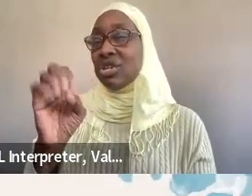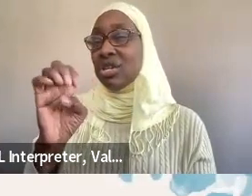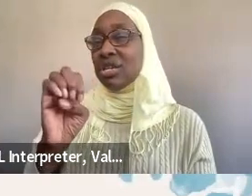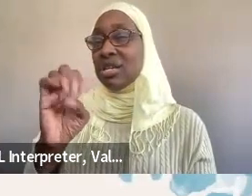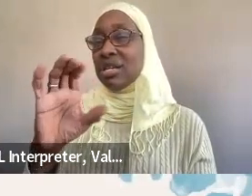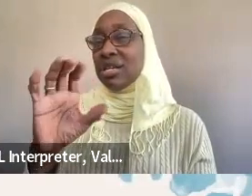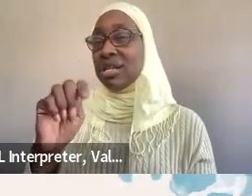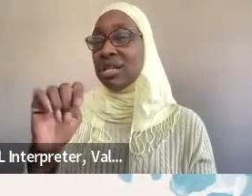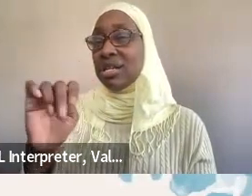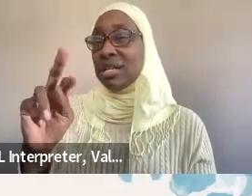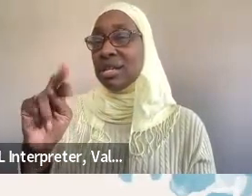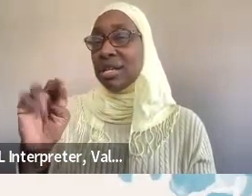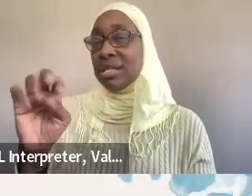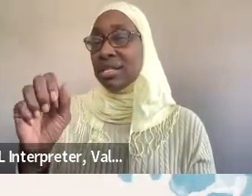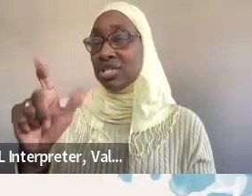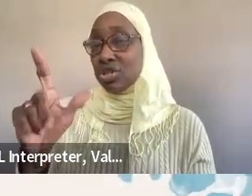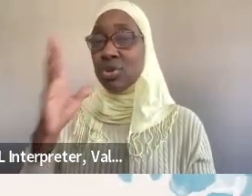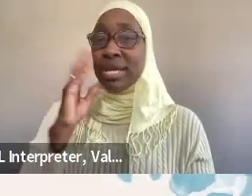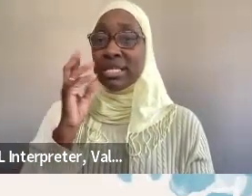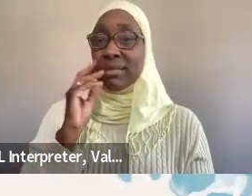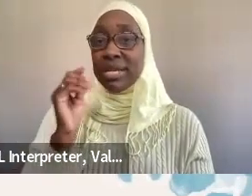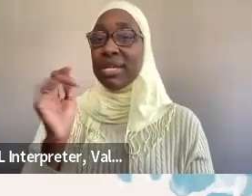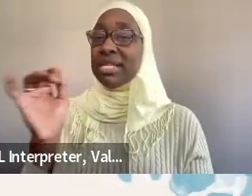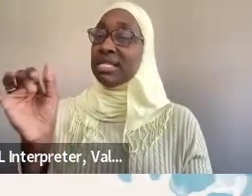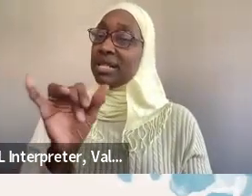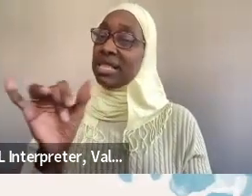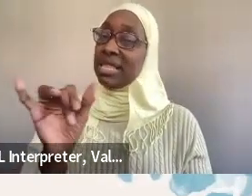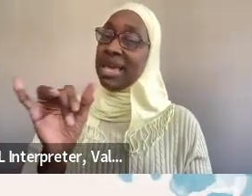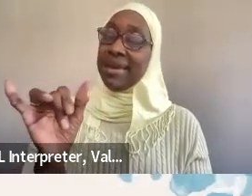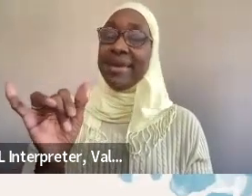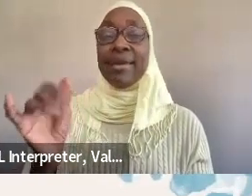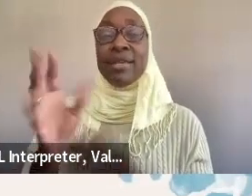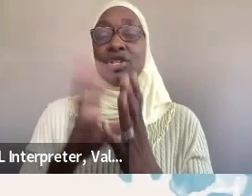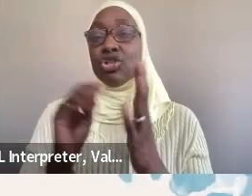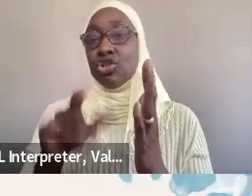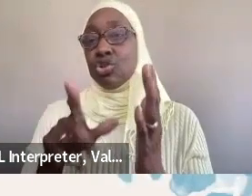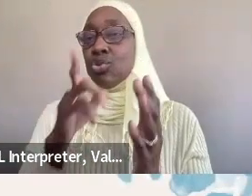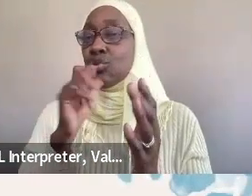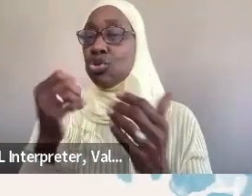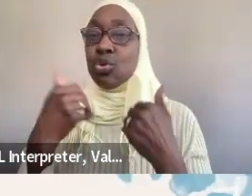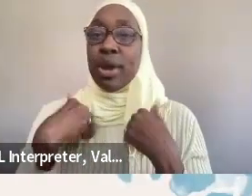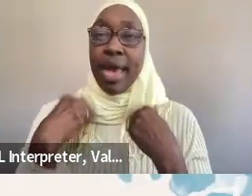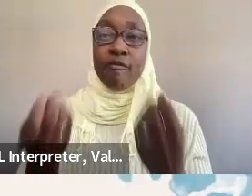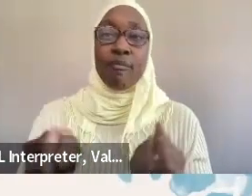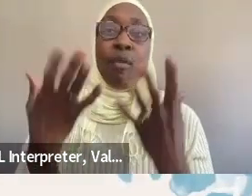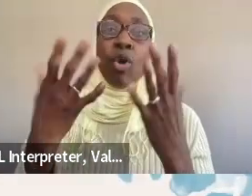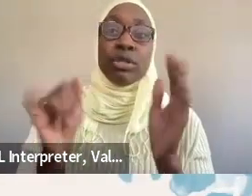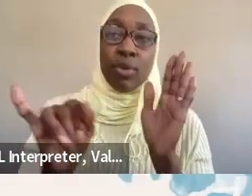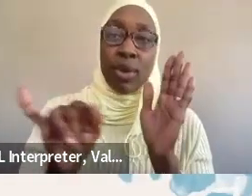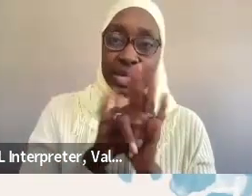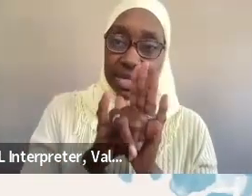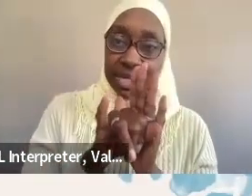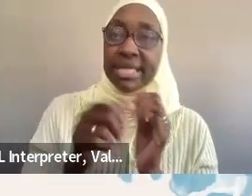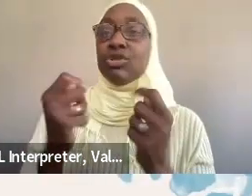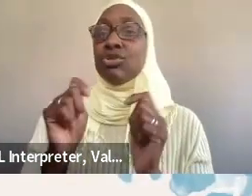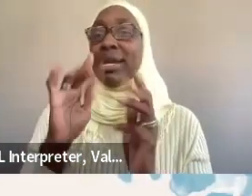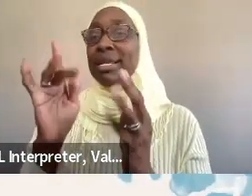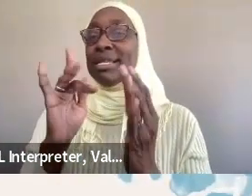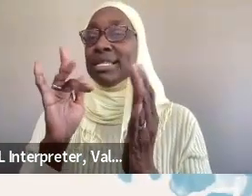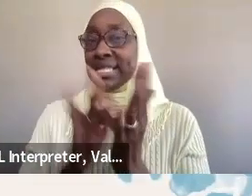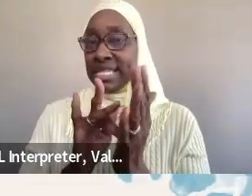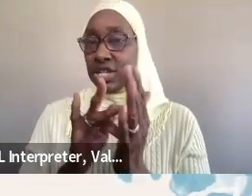you know, students who identify with multiple different marginalized identities, or like essentially trying to center people who are most